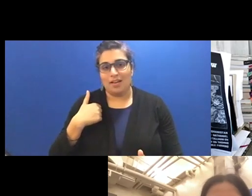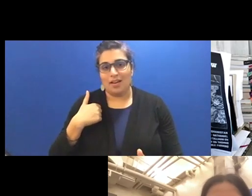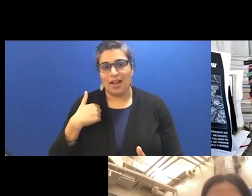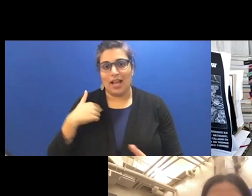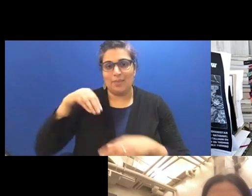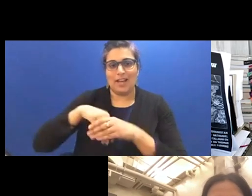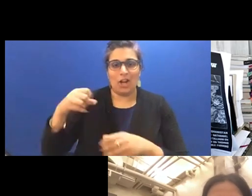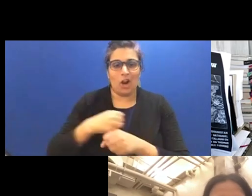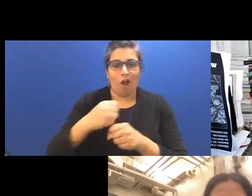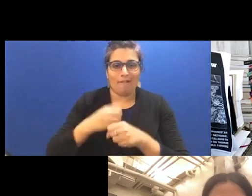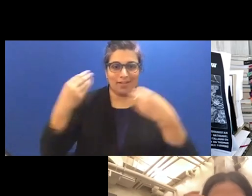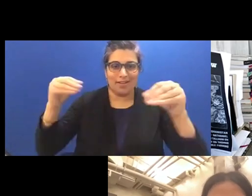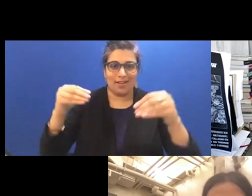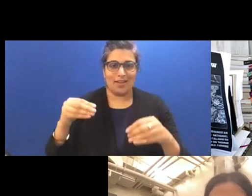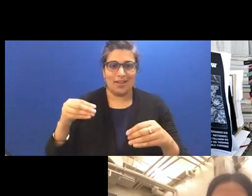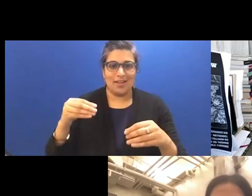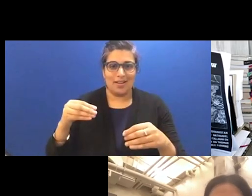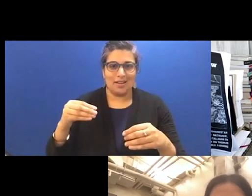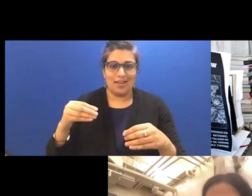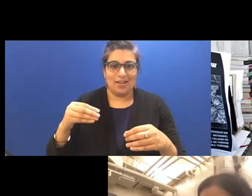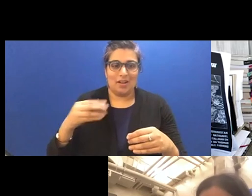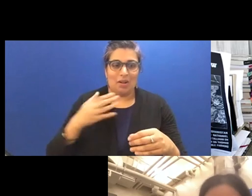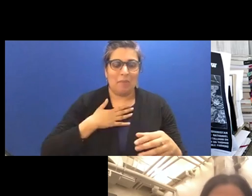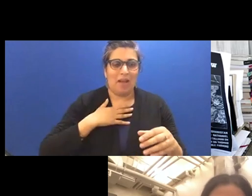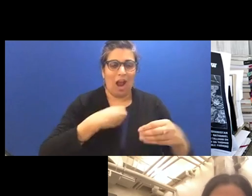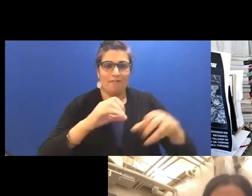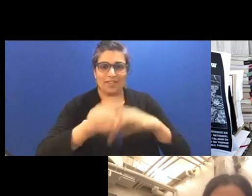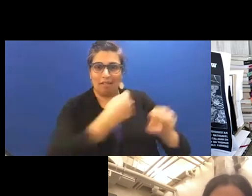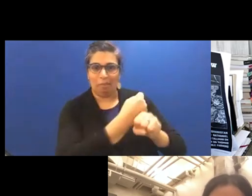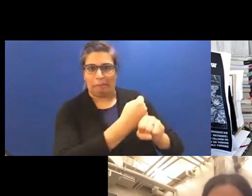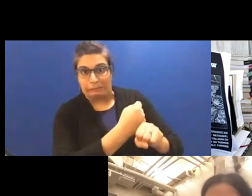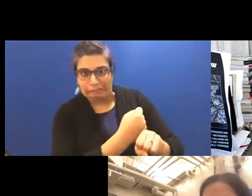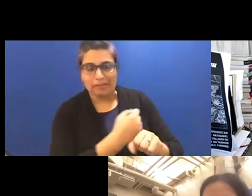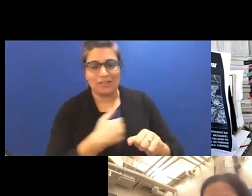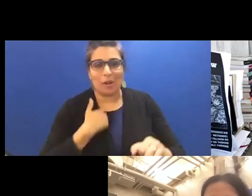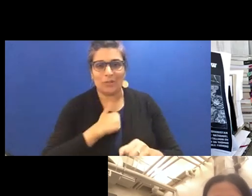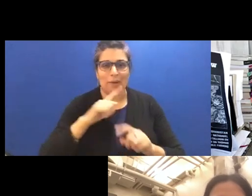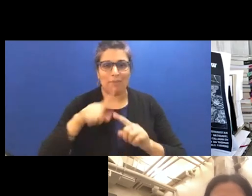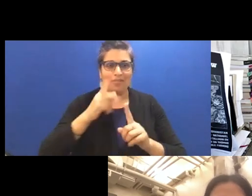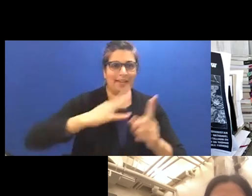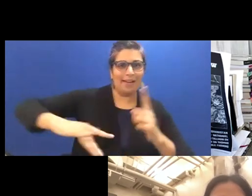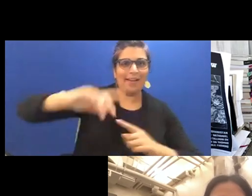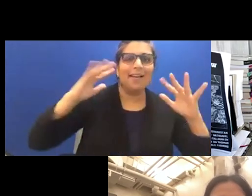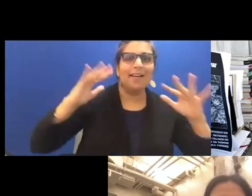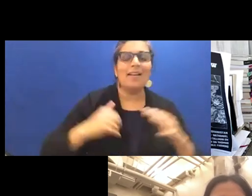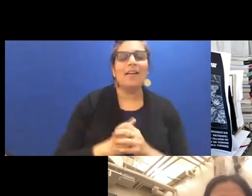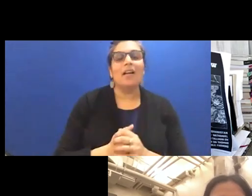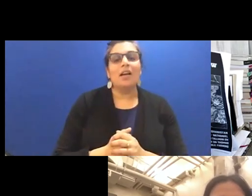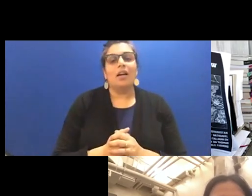shop because they already know, but I got locked up in my office. So apologies for the ambient noise. When I think of home,